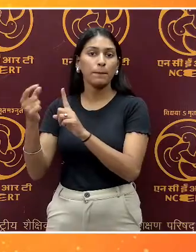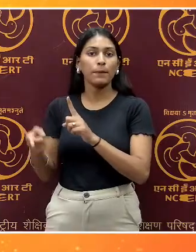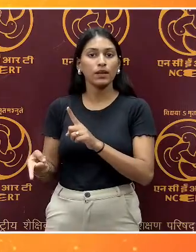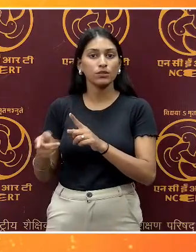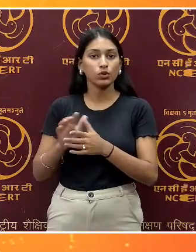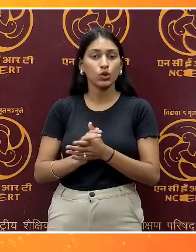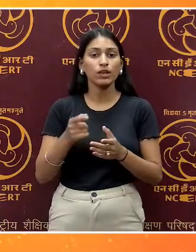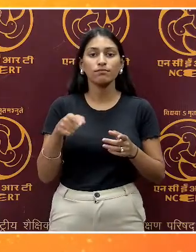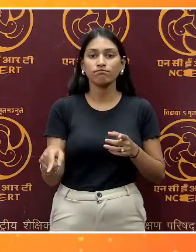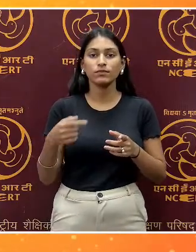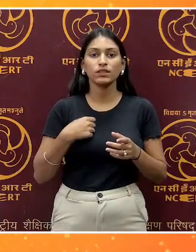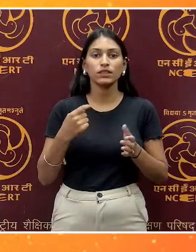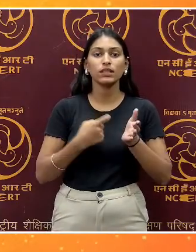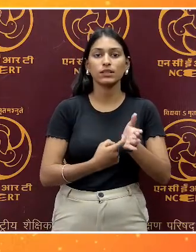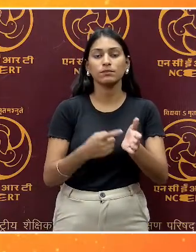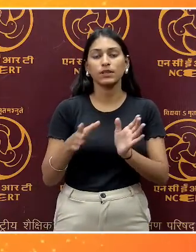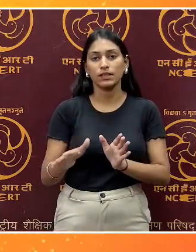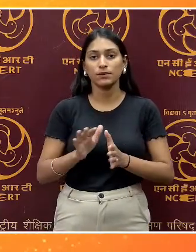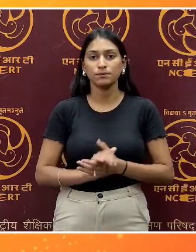vector.